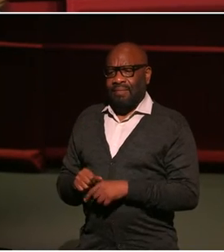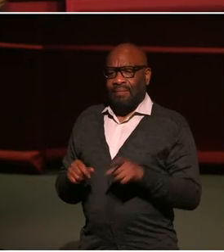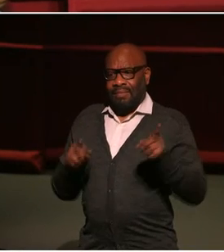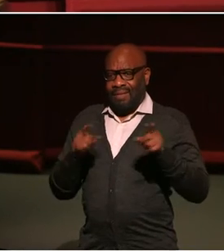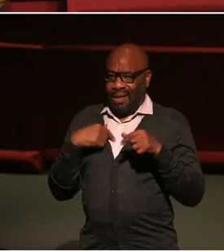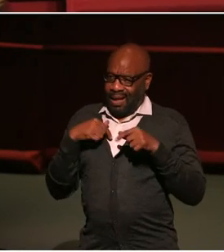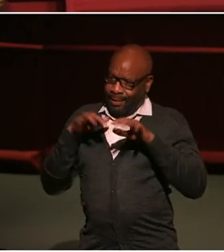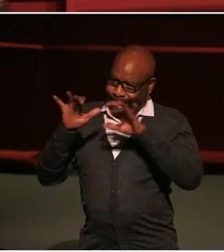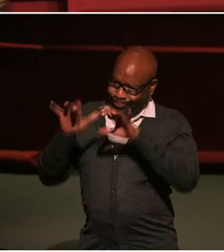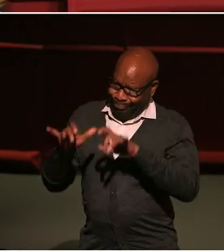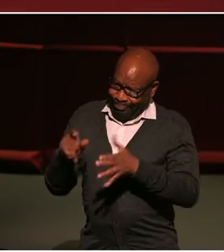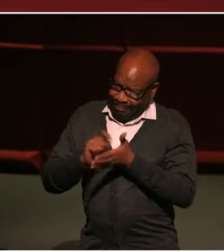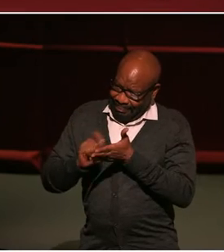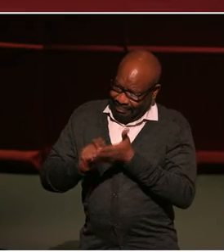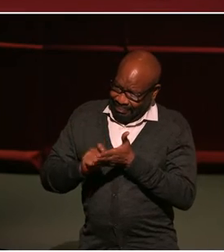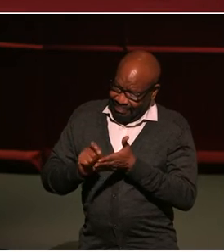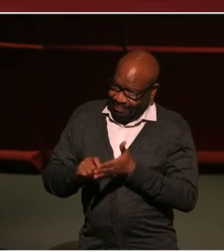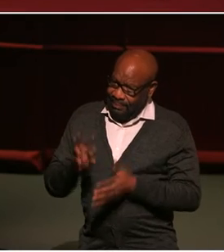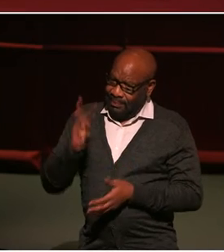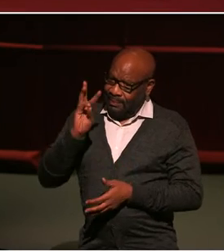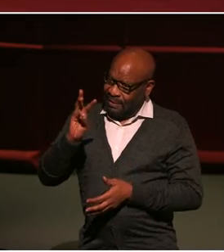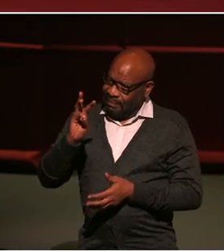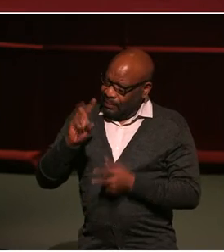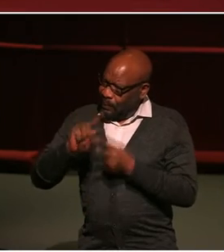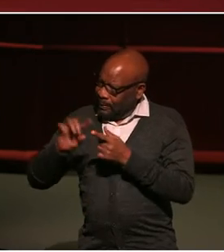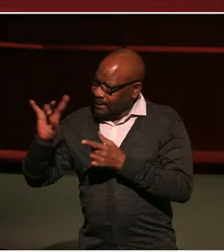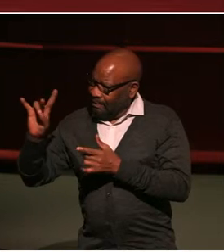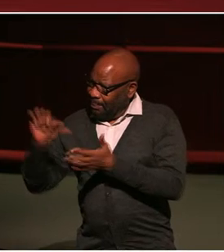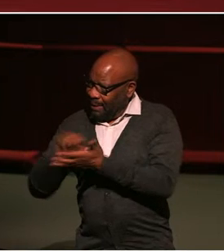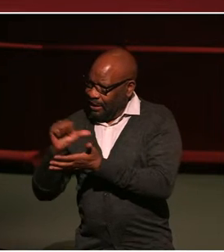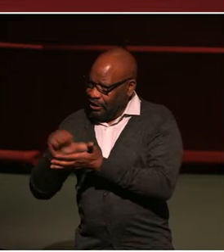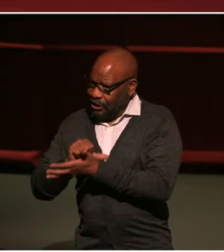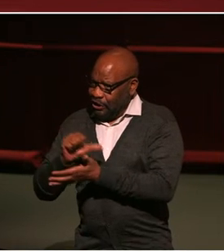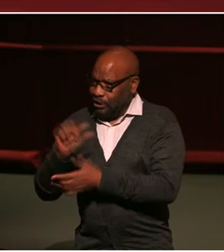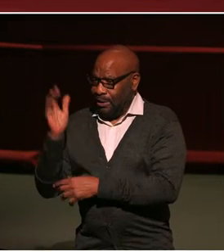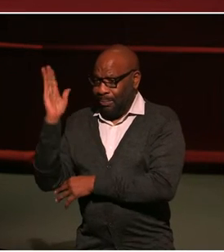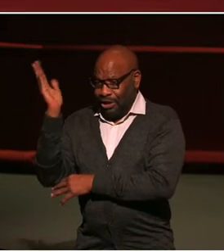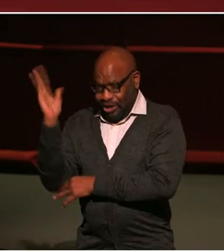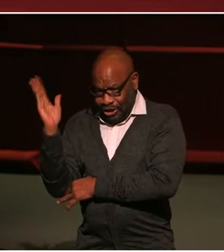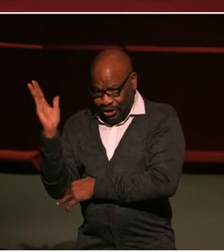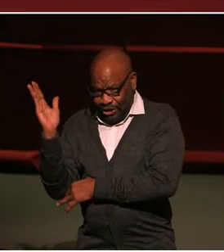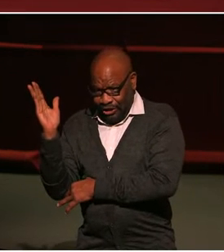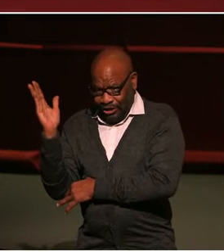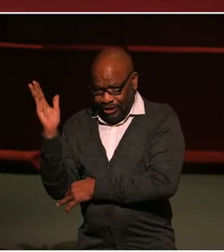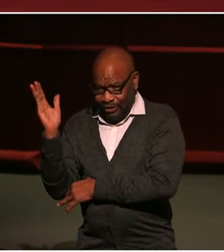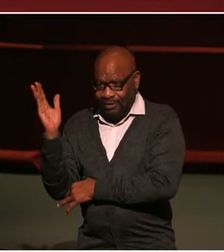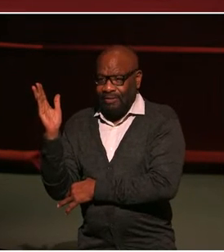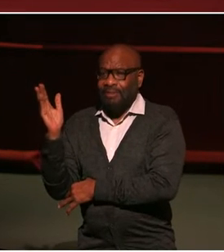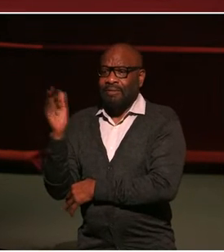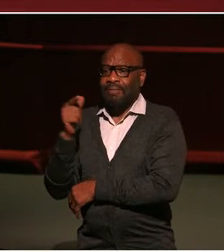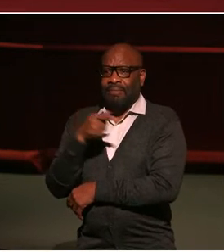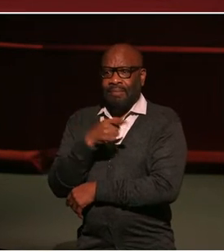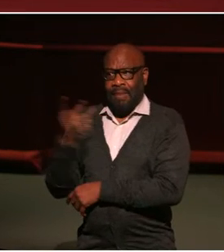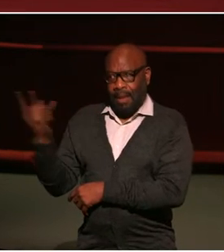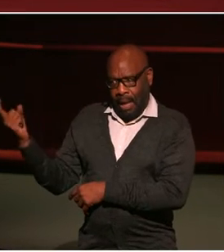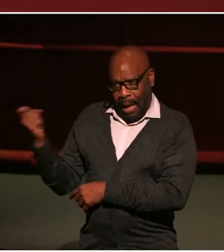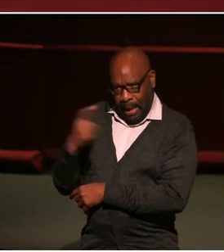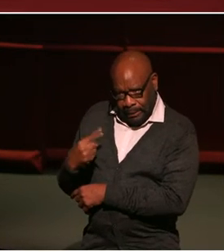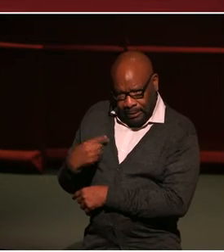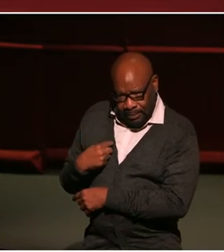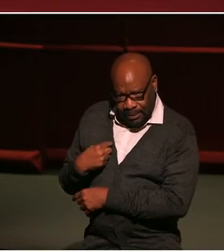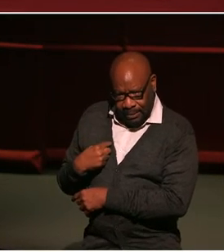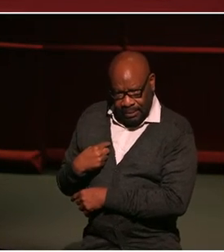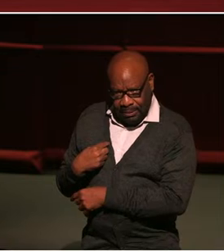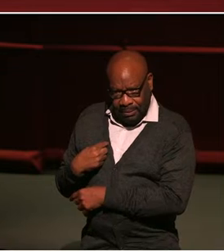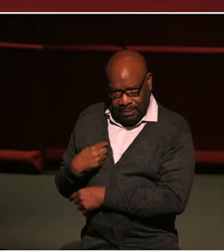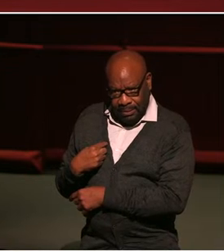about a 6 or 7 page speech. And he asked me to deliver